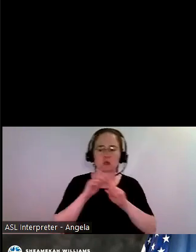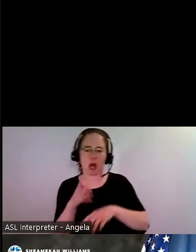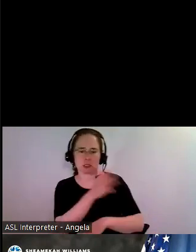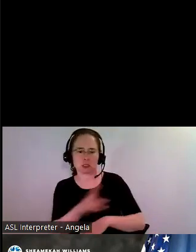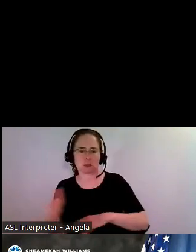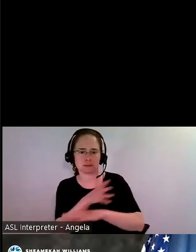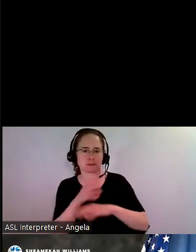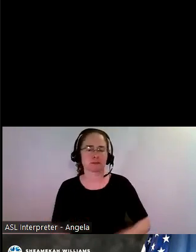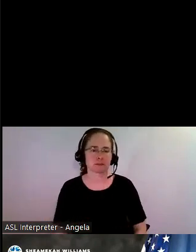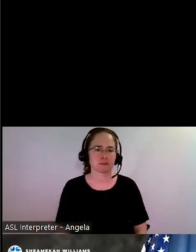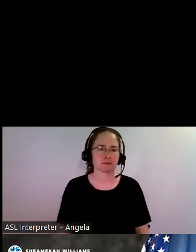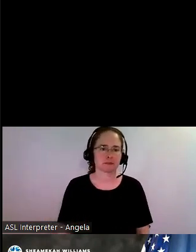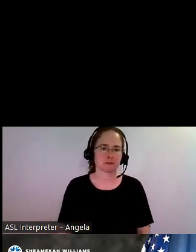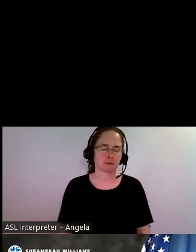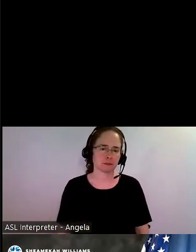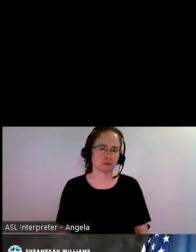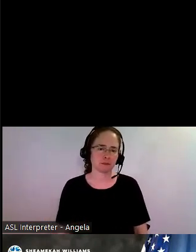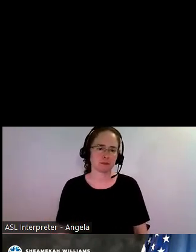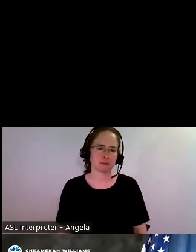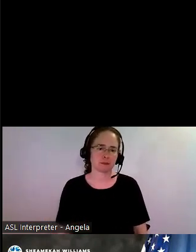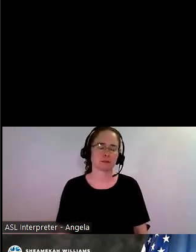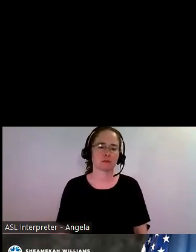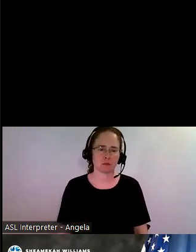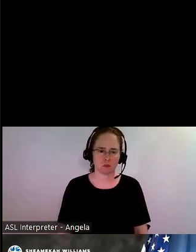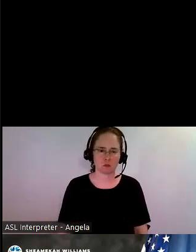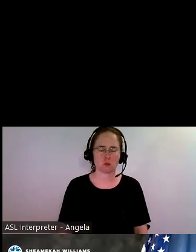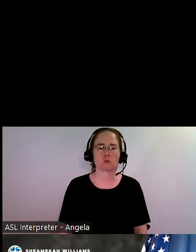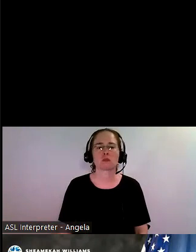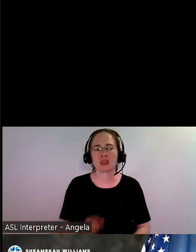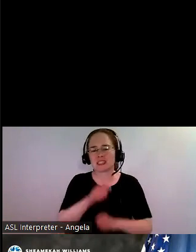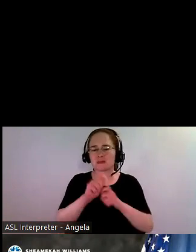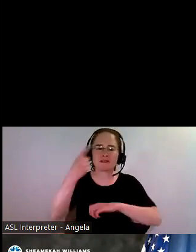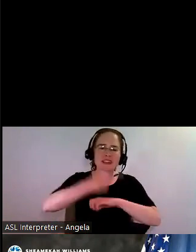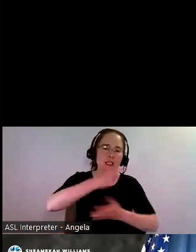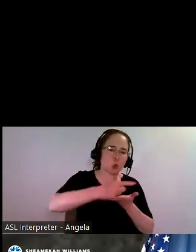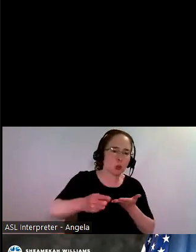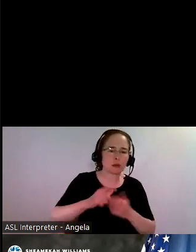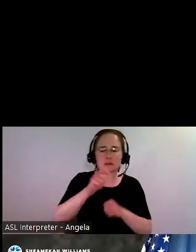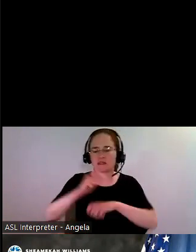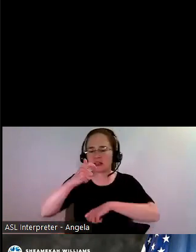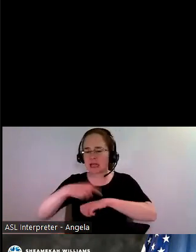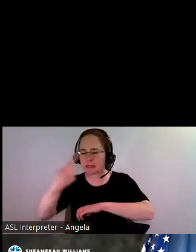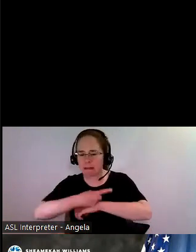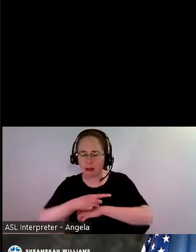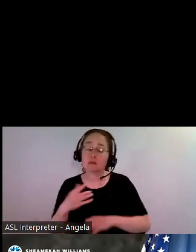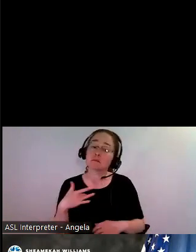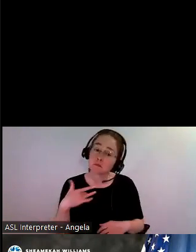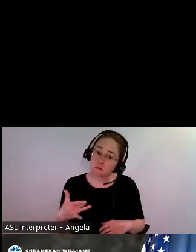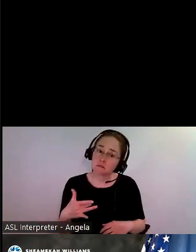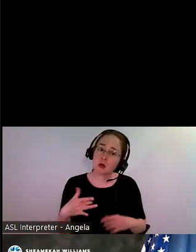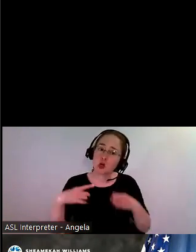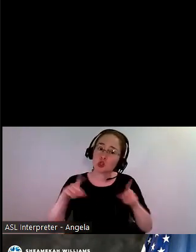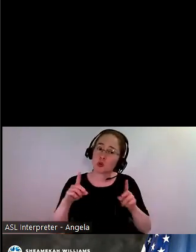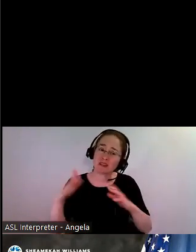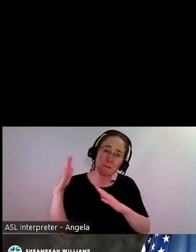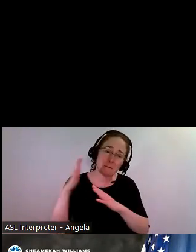slide. As I mentioned, we're able to look at days of the week, times of the day. I mean, we know that oftentimes during that peak